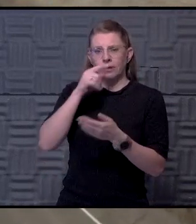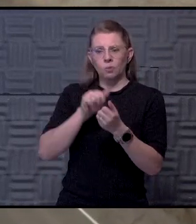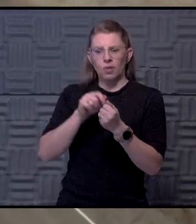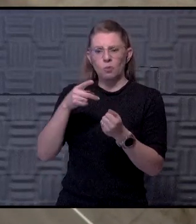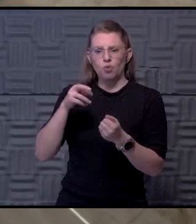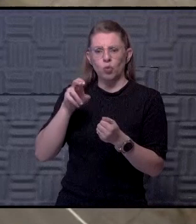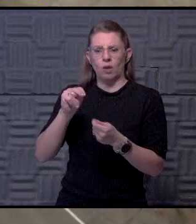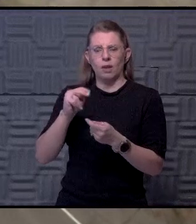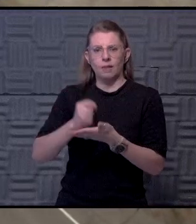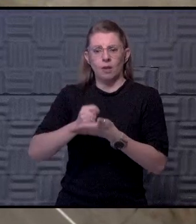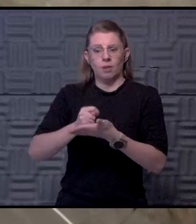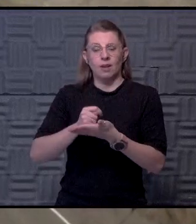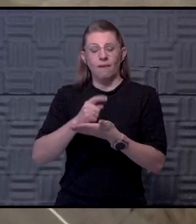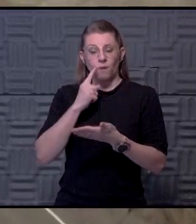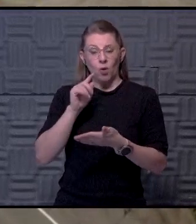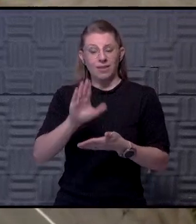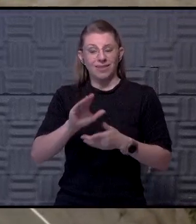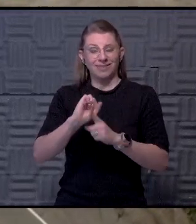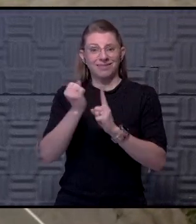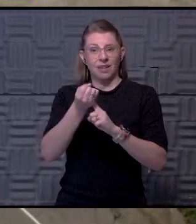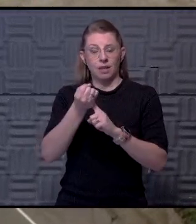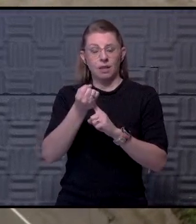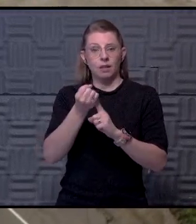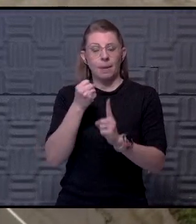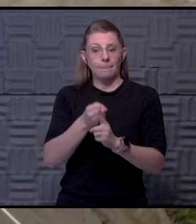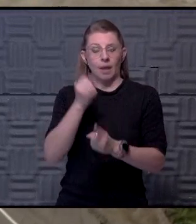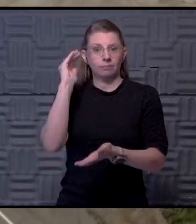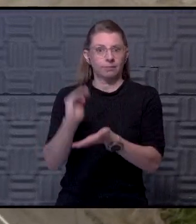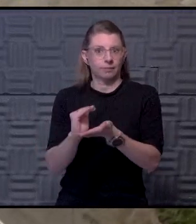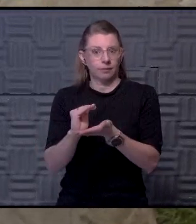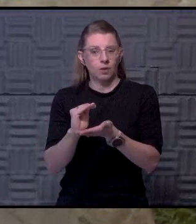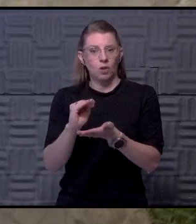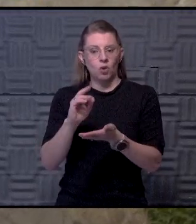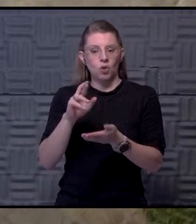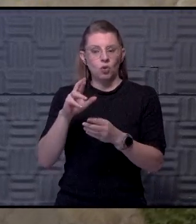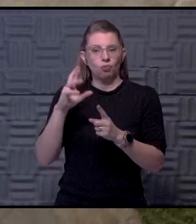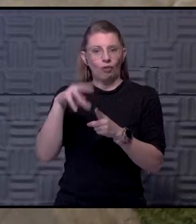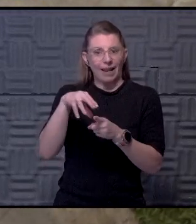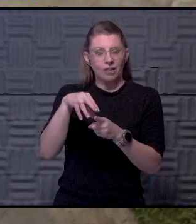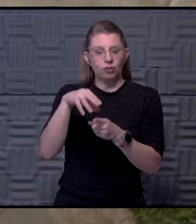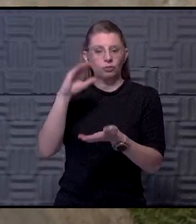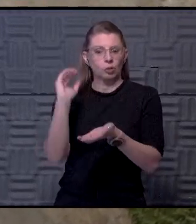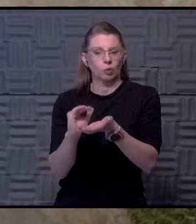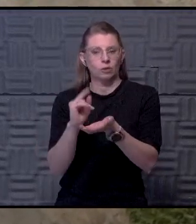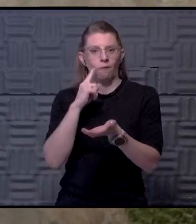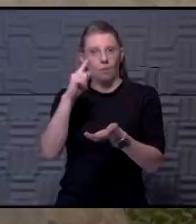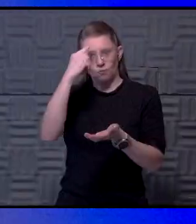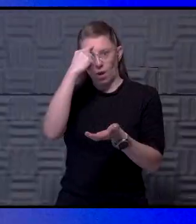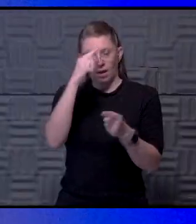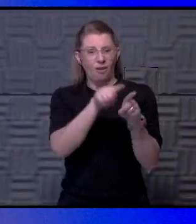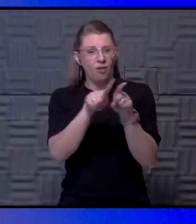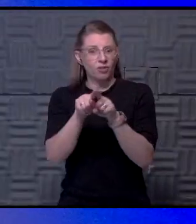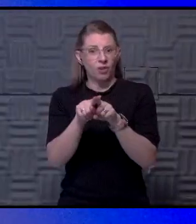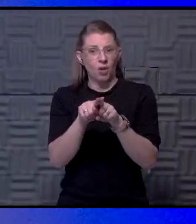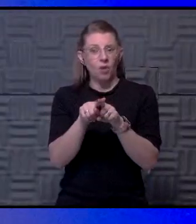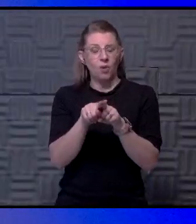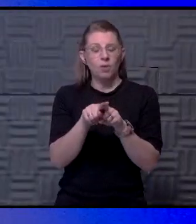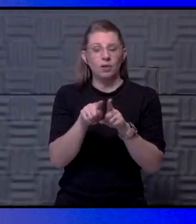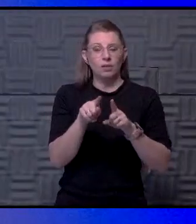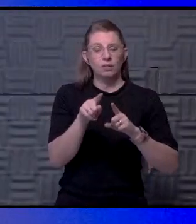really potentially have a significant impact by minimizing radiation to the brain, to the pituitary gland, and really limiting the radiation to his